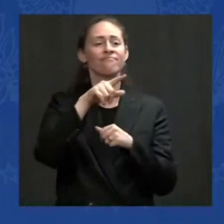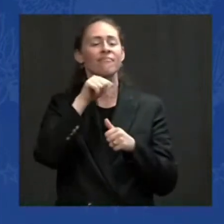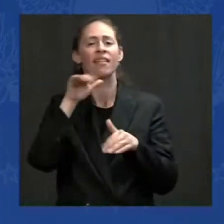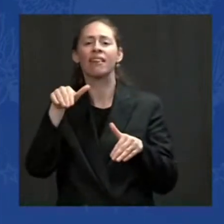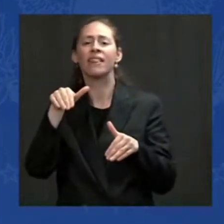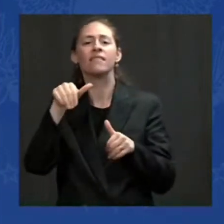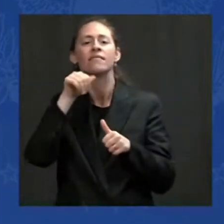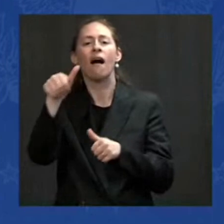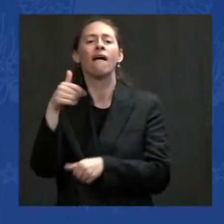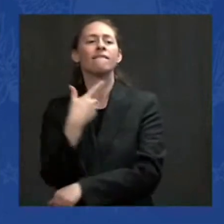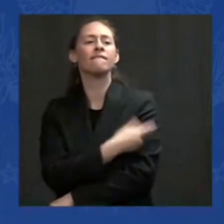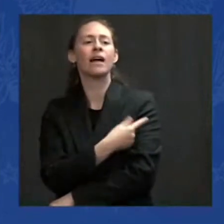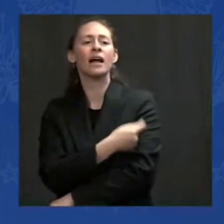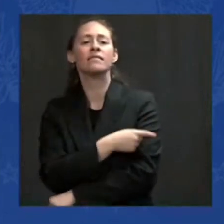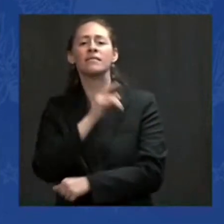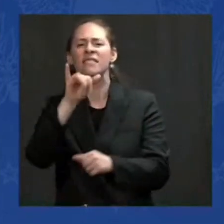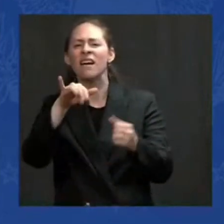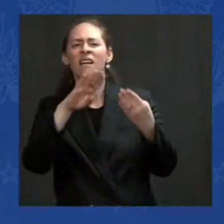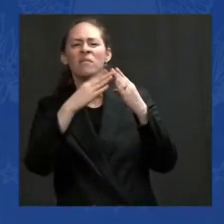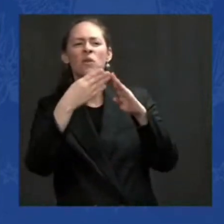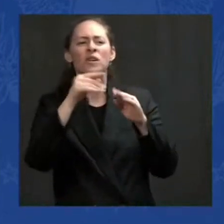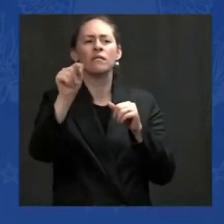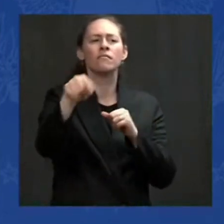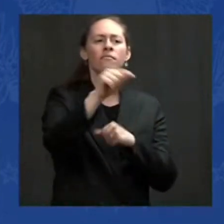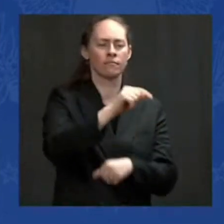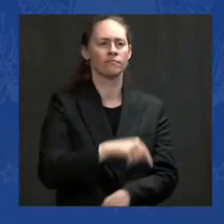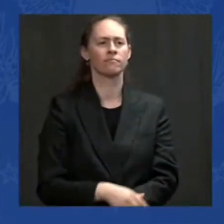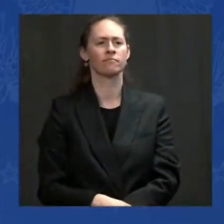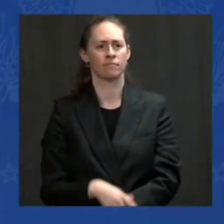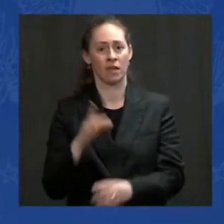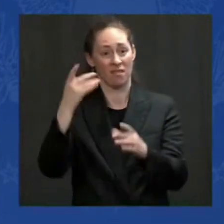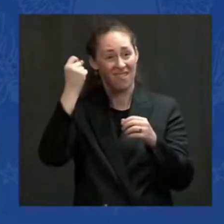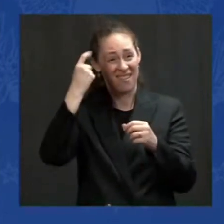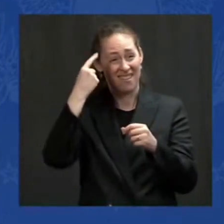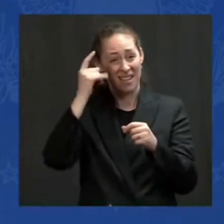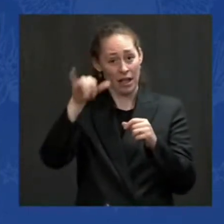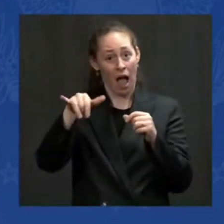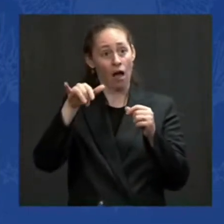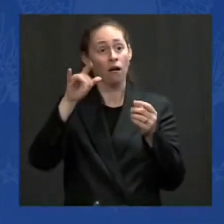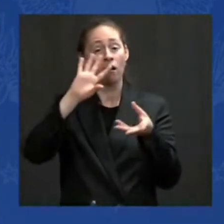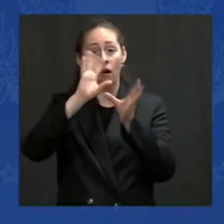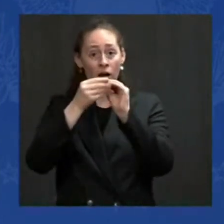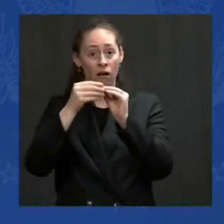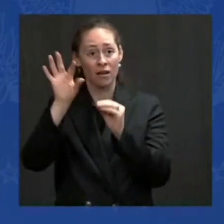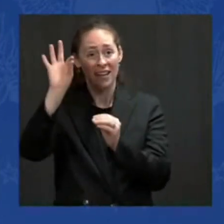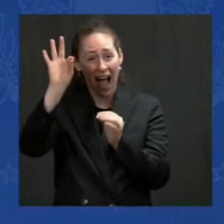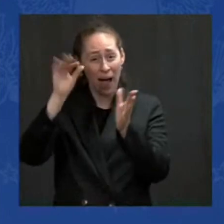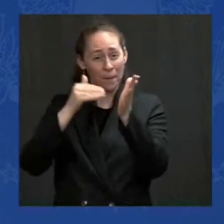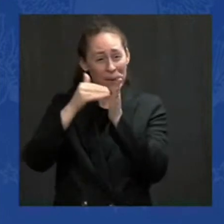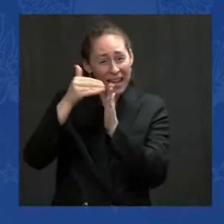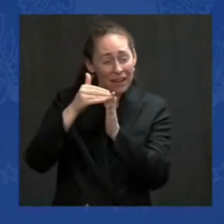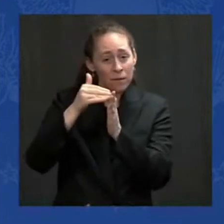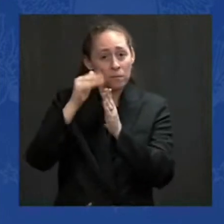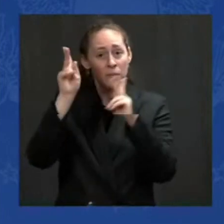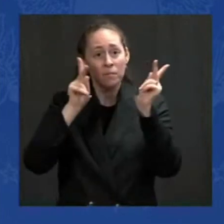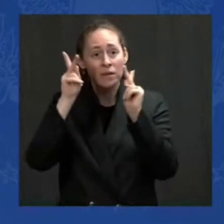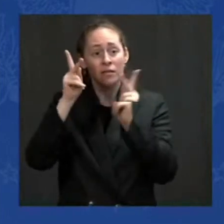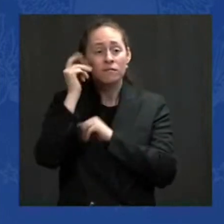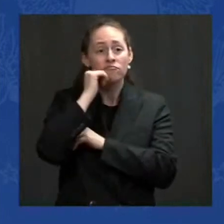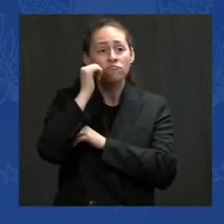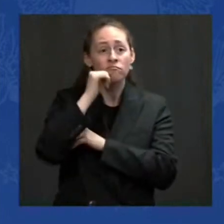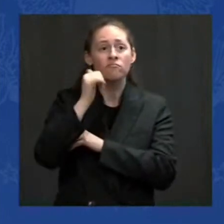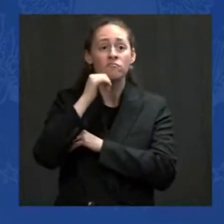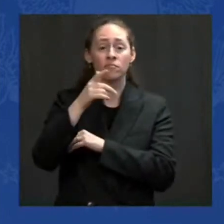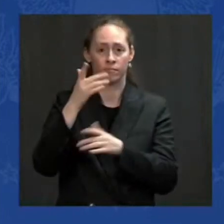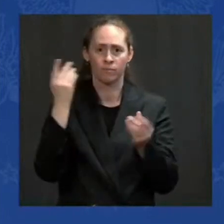are where more than 9 million Americans live and work, and are the locations in the country where we are seeing the increased